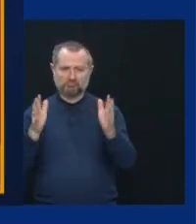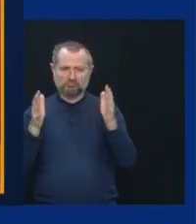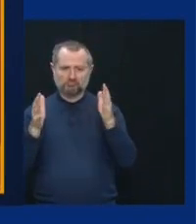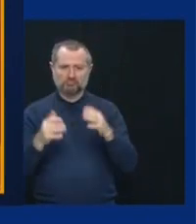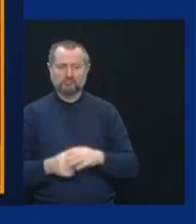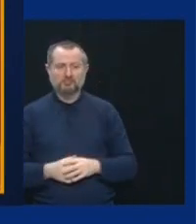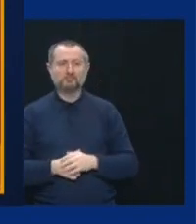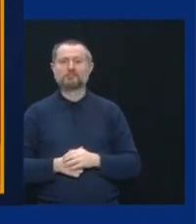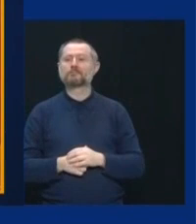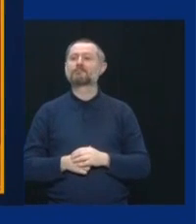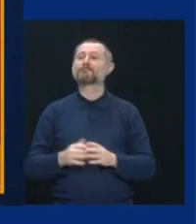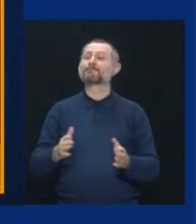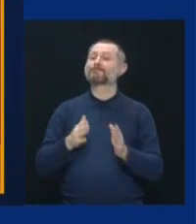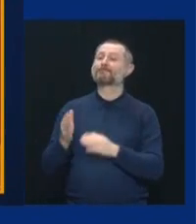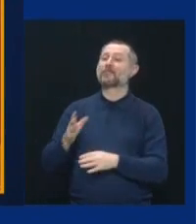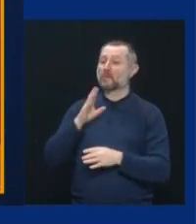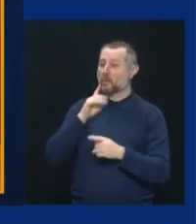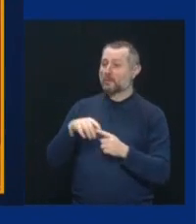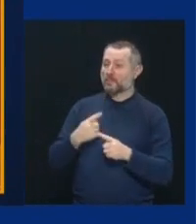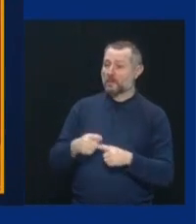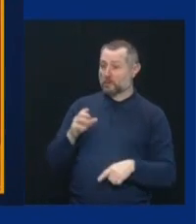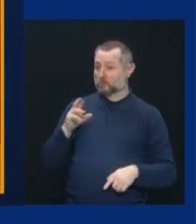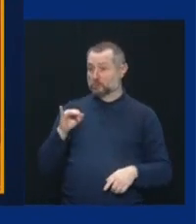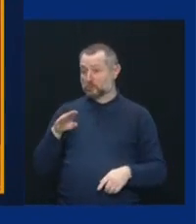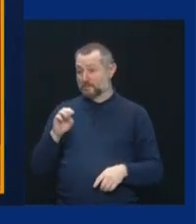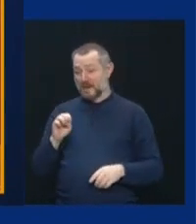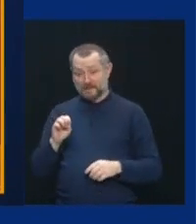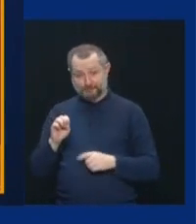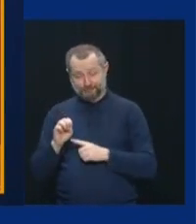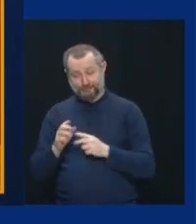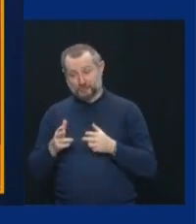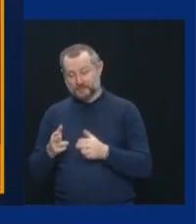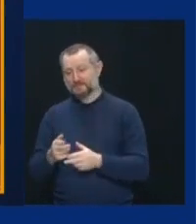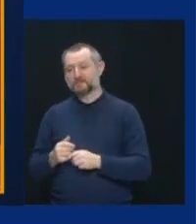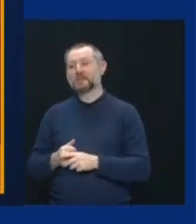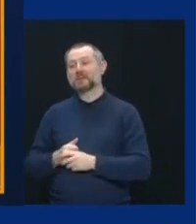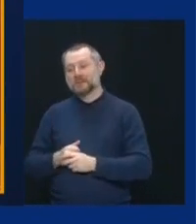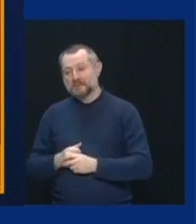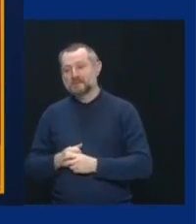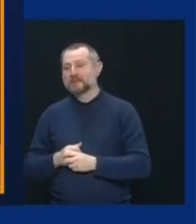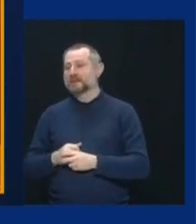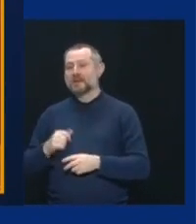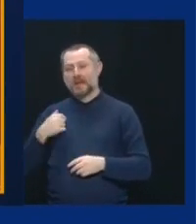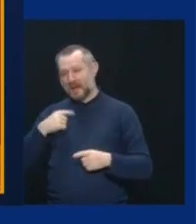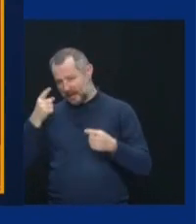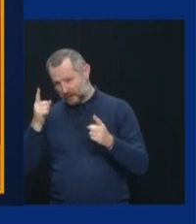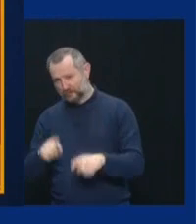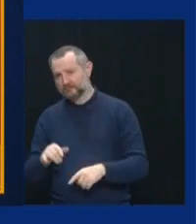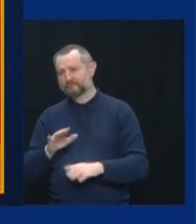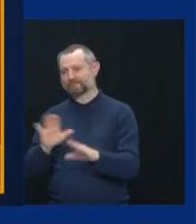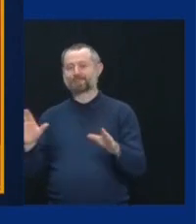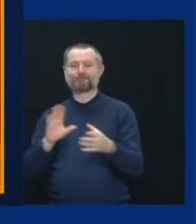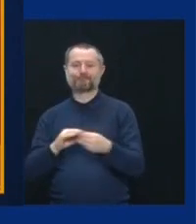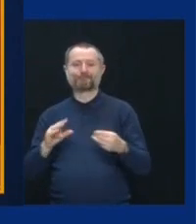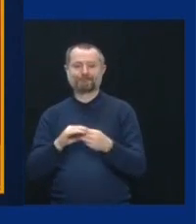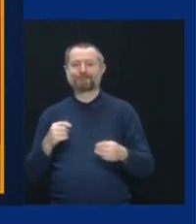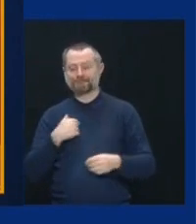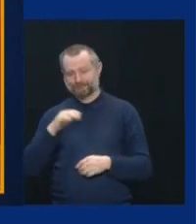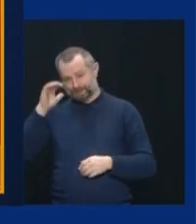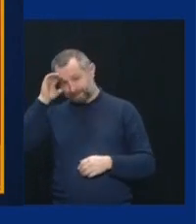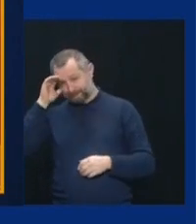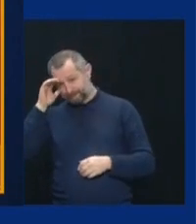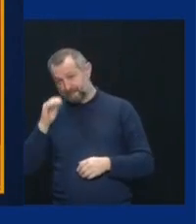on crime, I can't agree more. When you said,